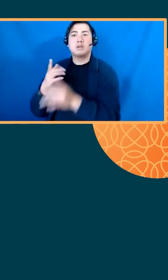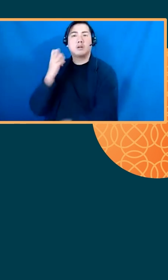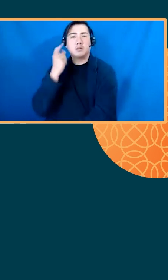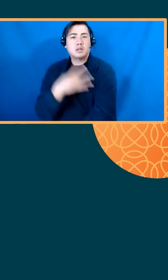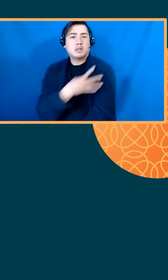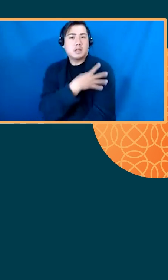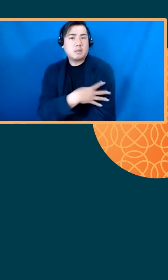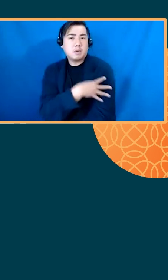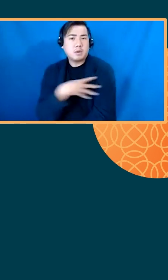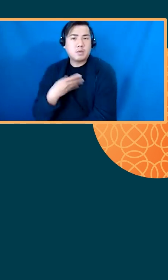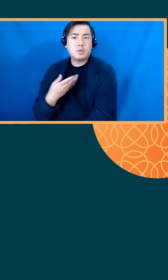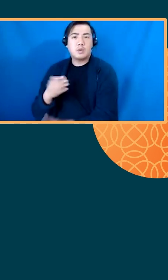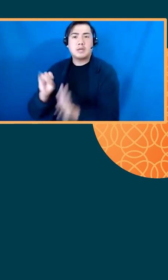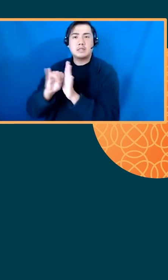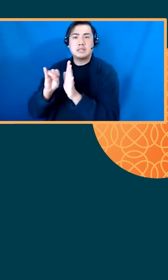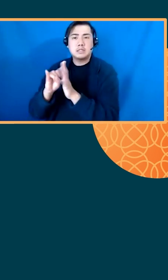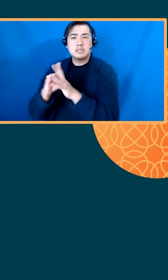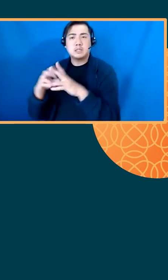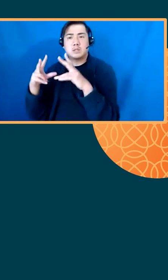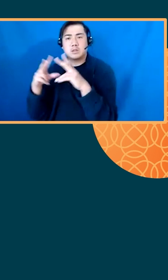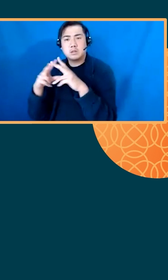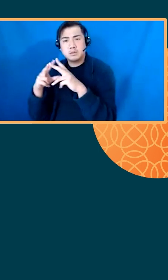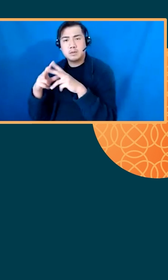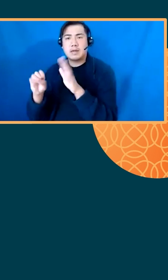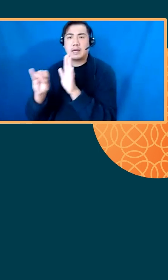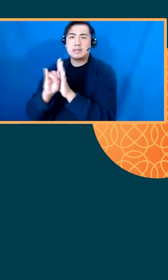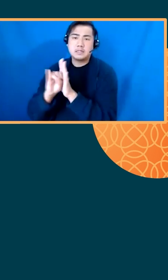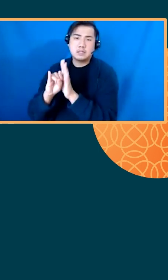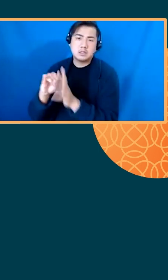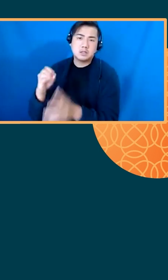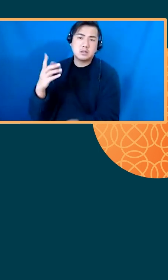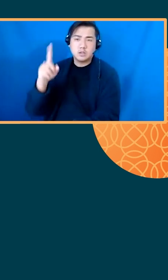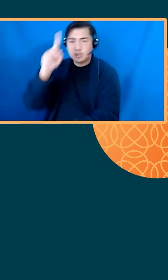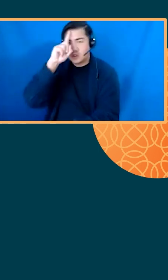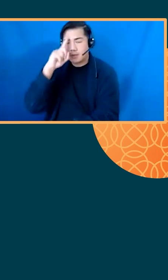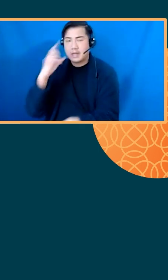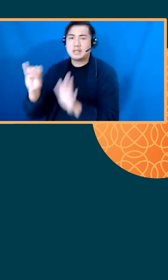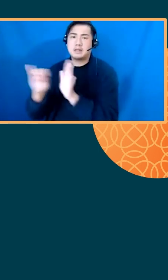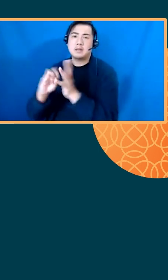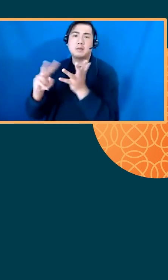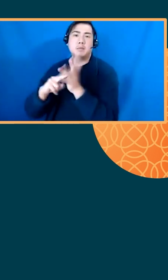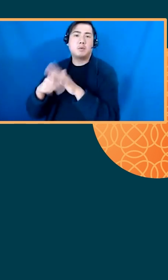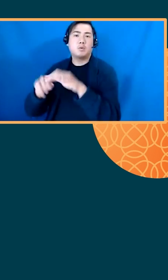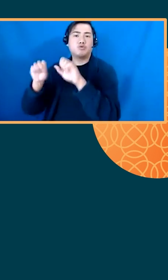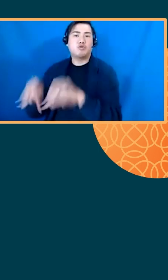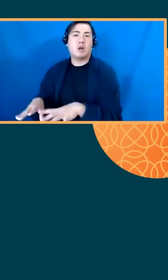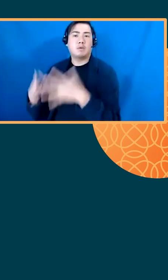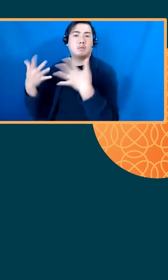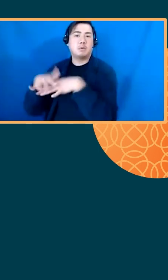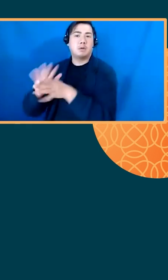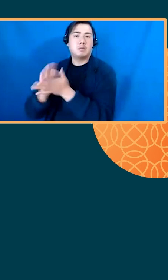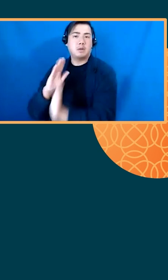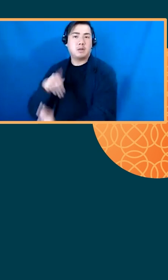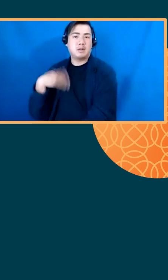Romanian identity, their right? What does that potential accomplishment look like? I realize that was a